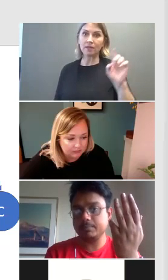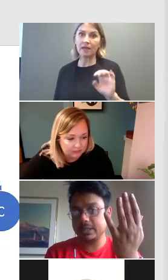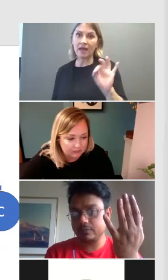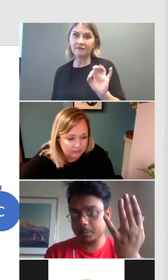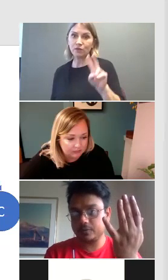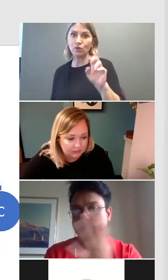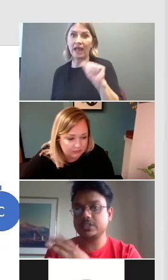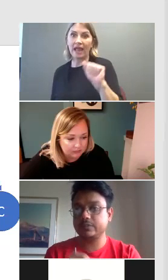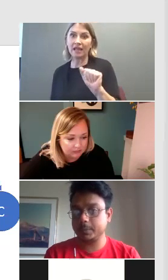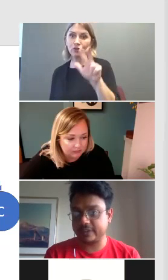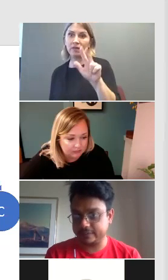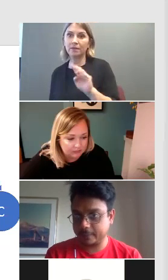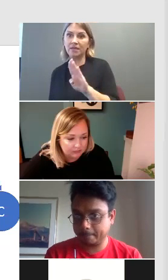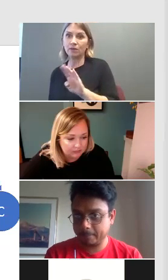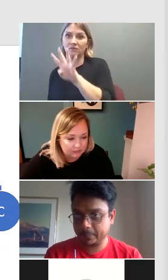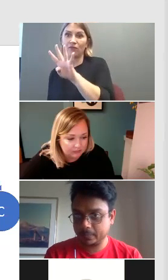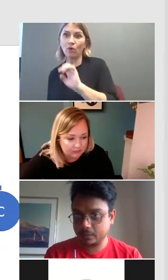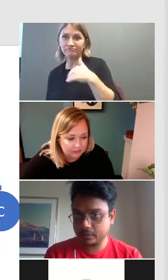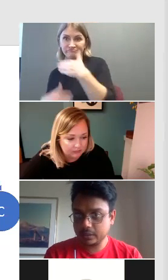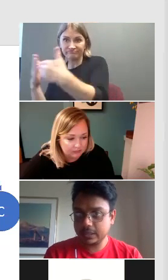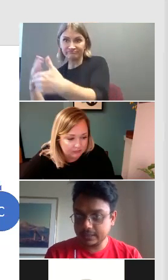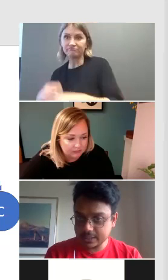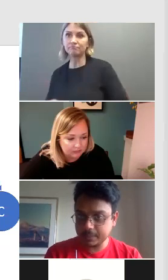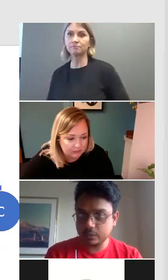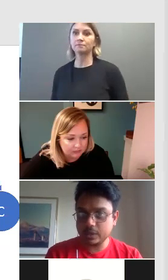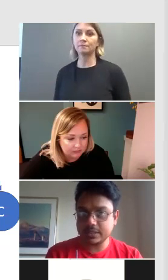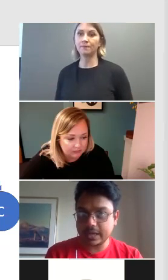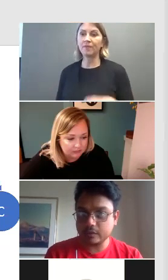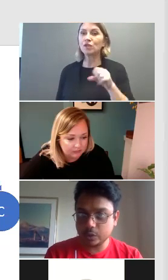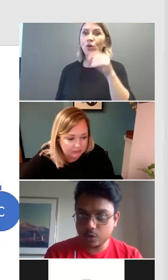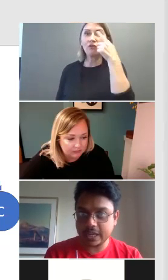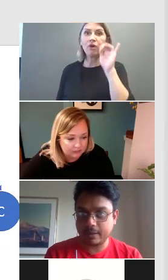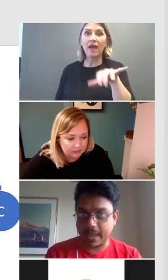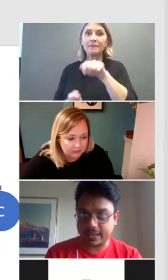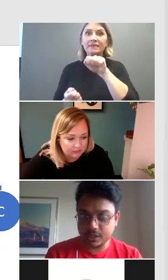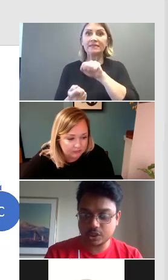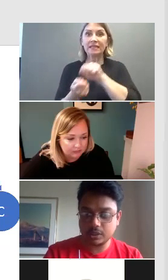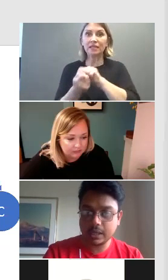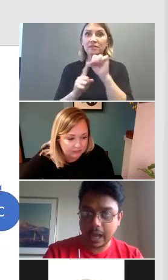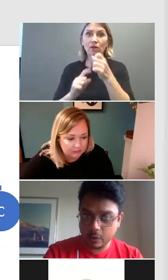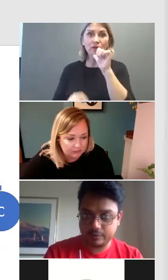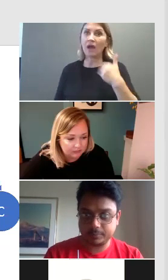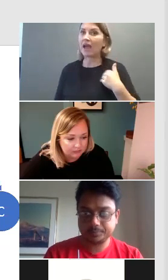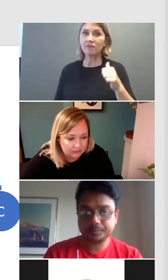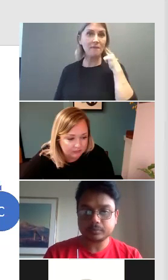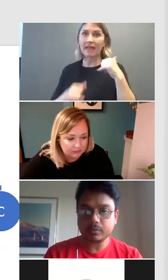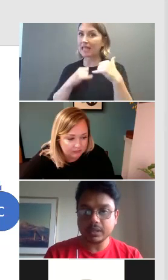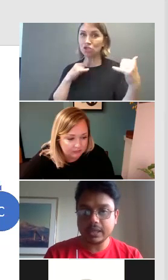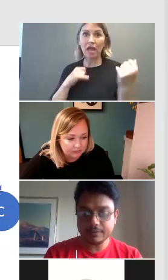be 3, B would be 4, C would be 5. In this particular scenario, we do not have a back edge.